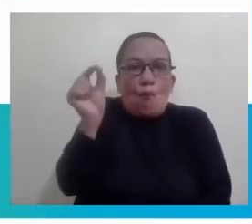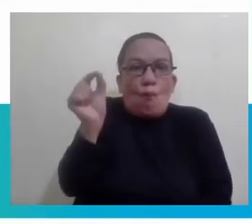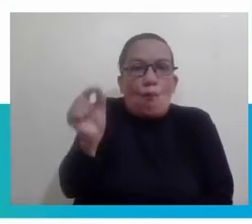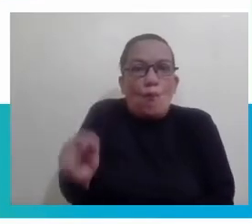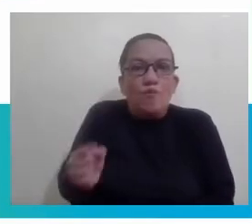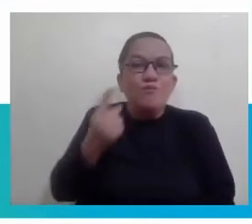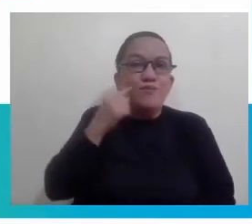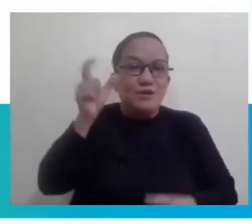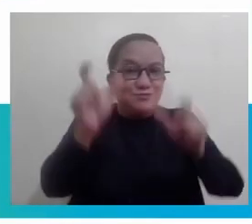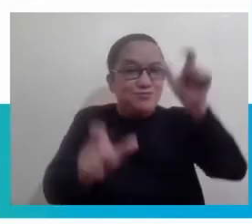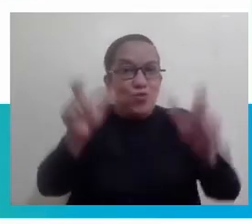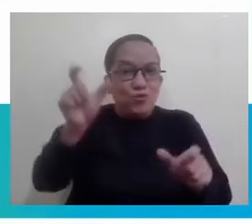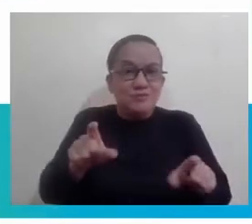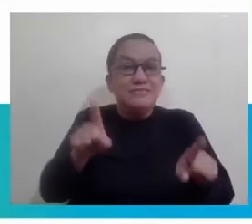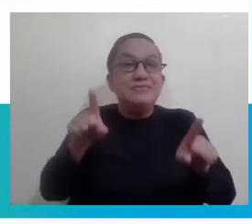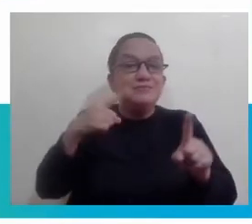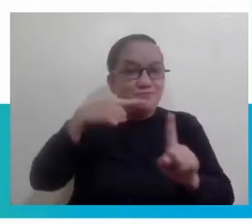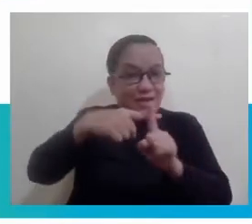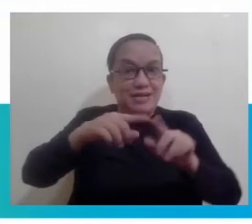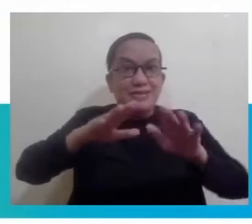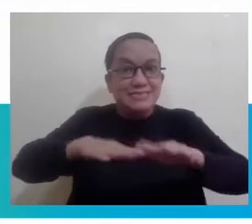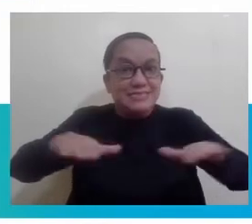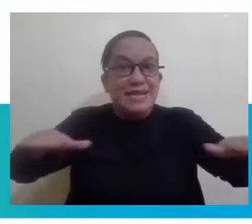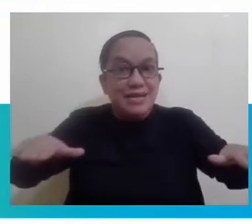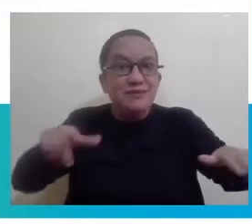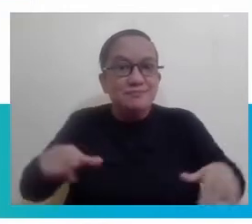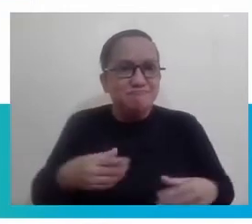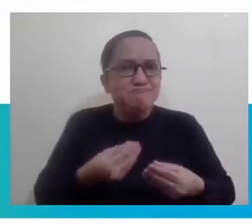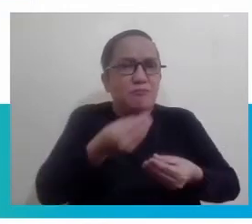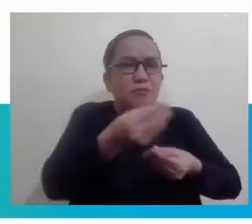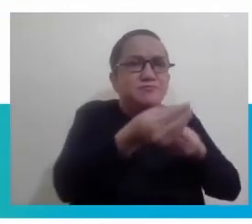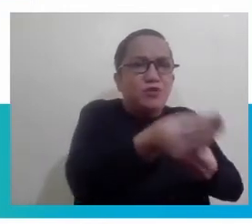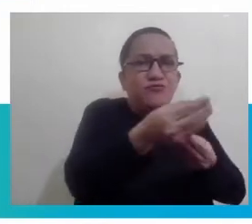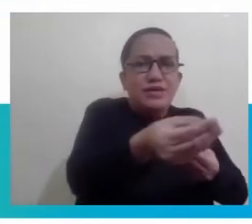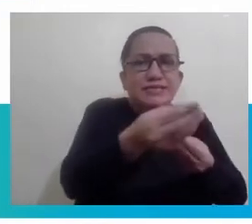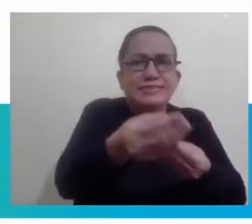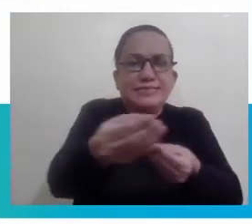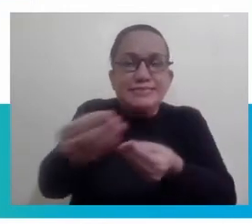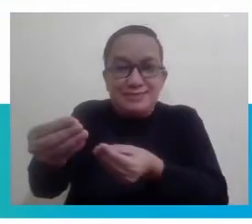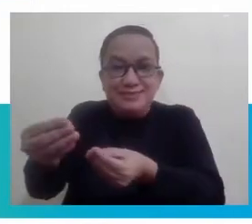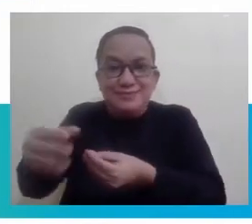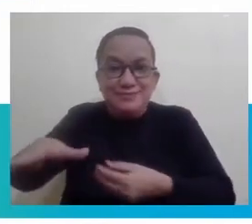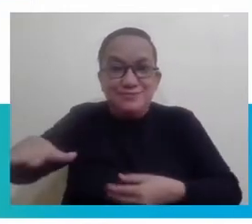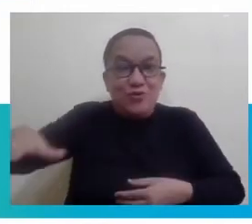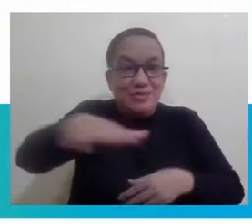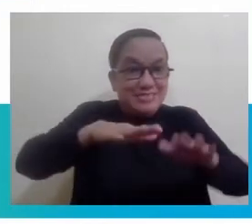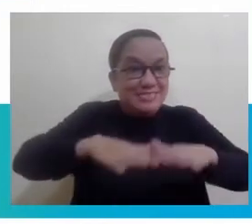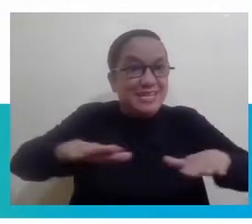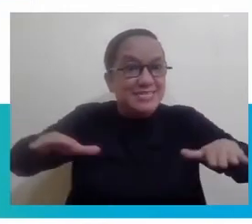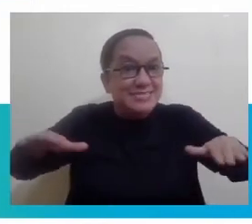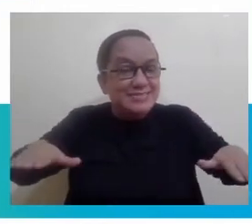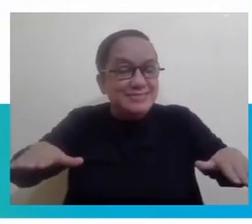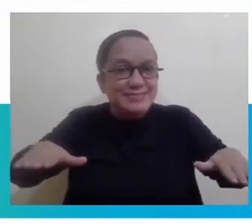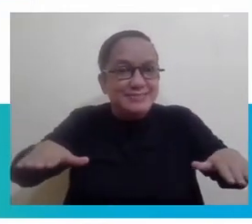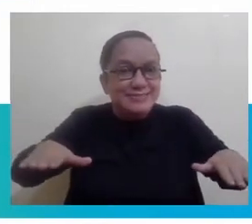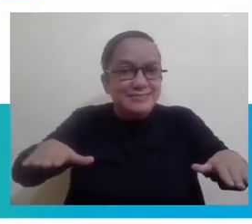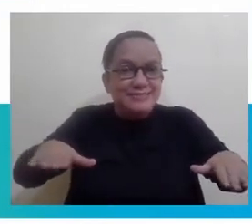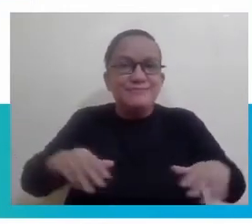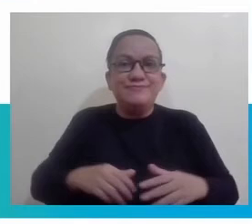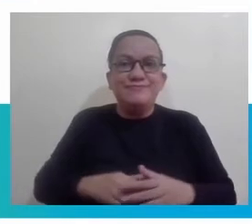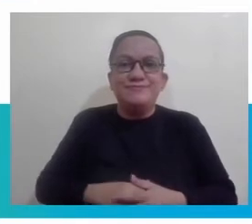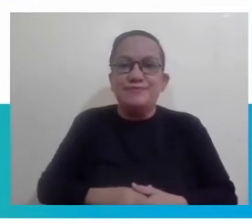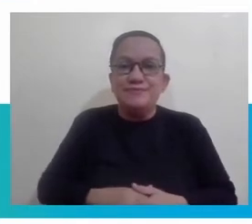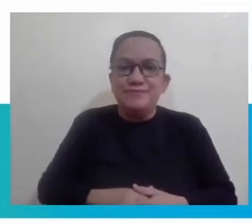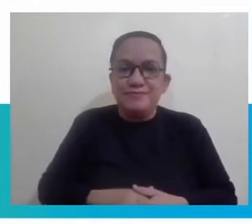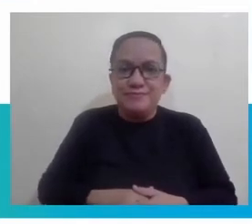to school feeding children, also in informal settings where they, when school are now locked down, that they can get nutritious